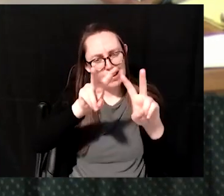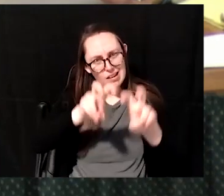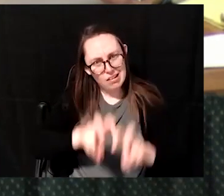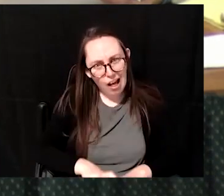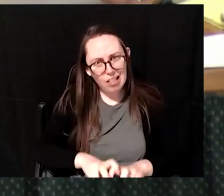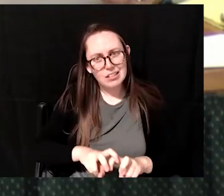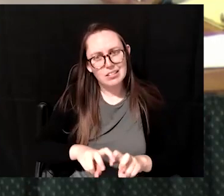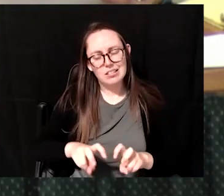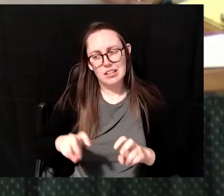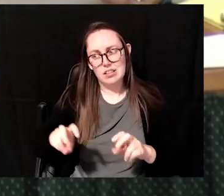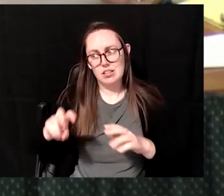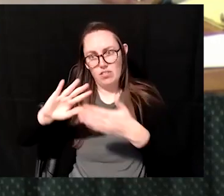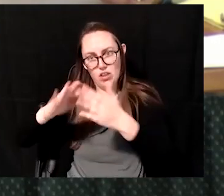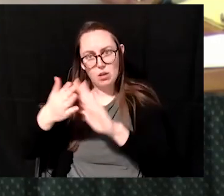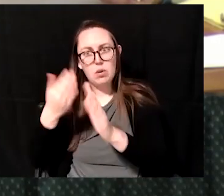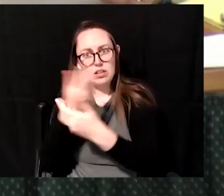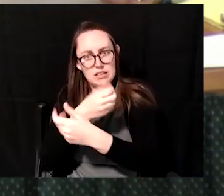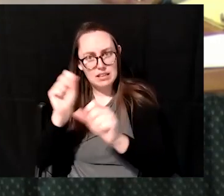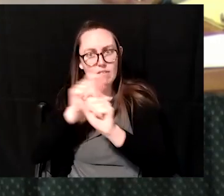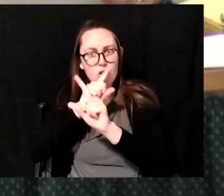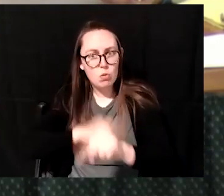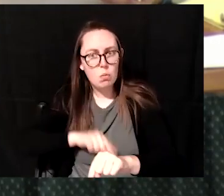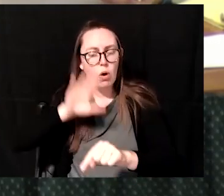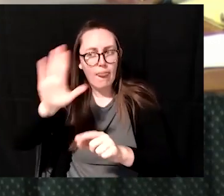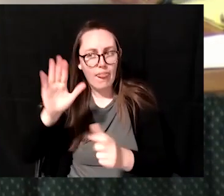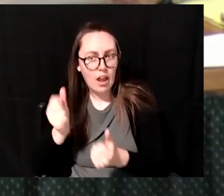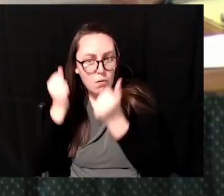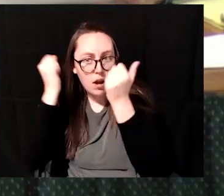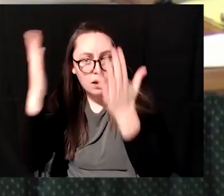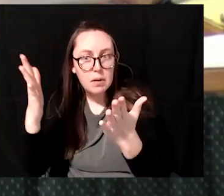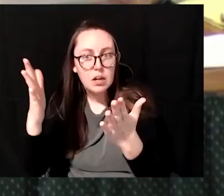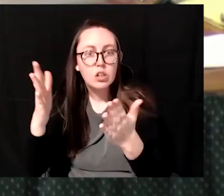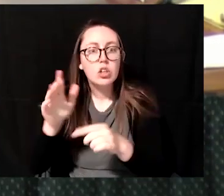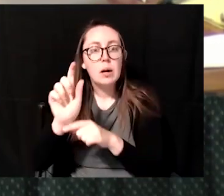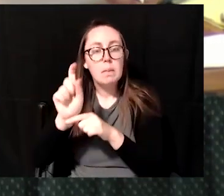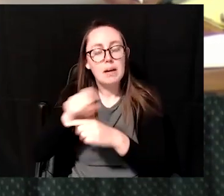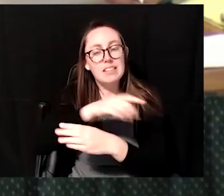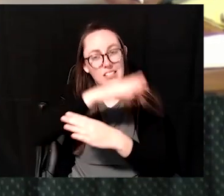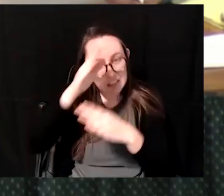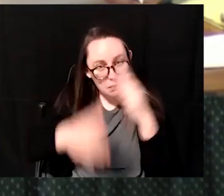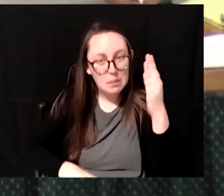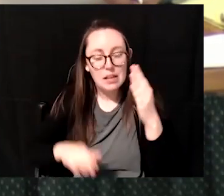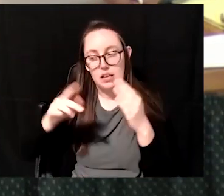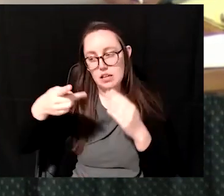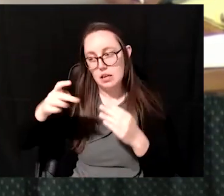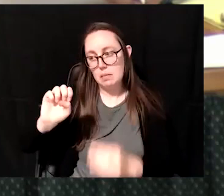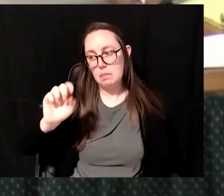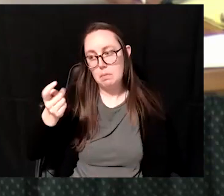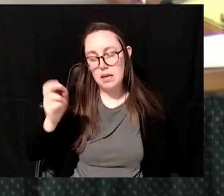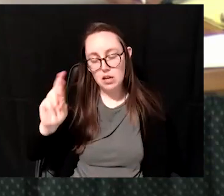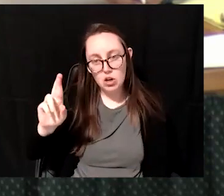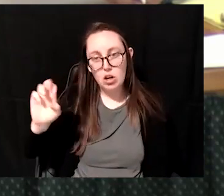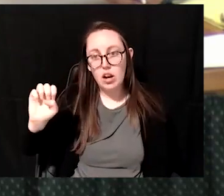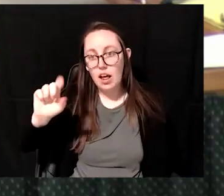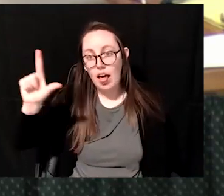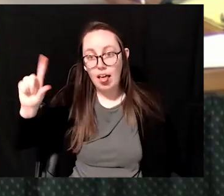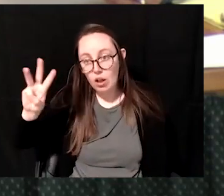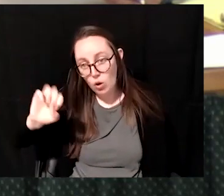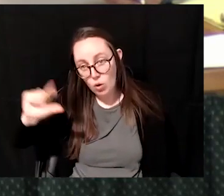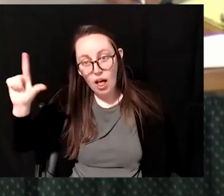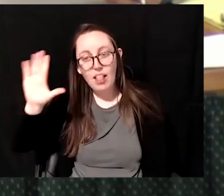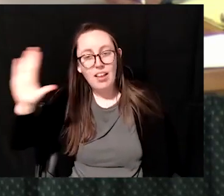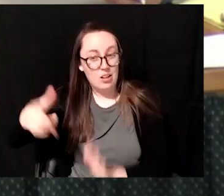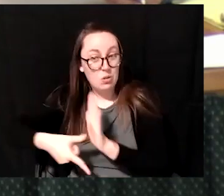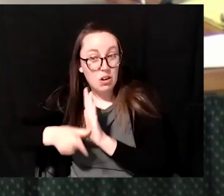in a manner that completes the review begun by Peter Elwell in December 2021. I believe the community